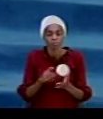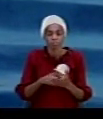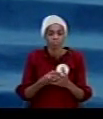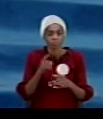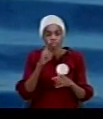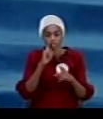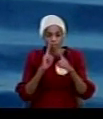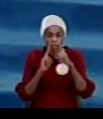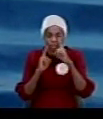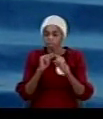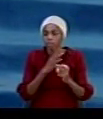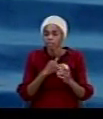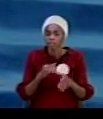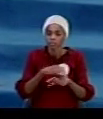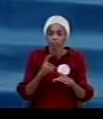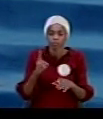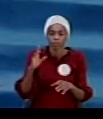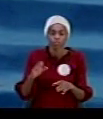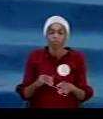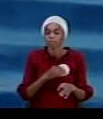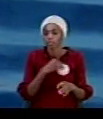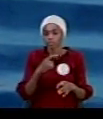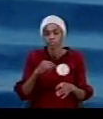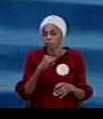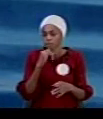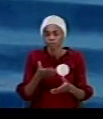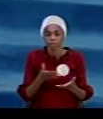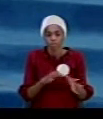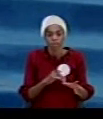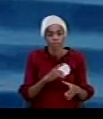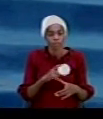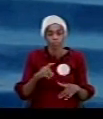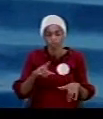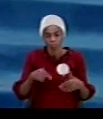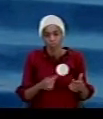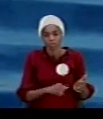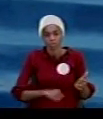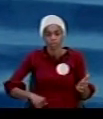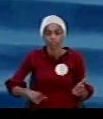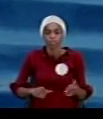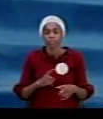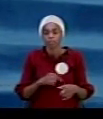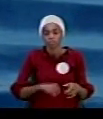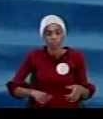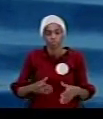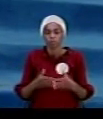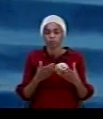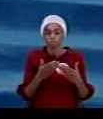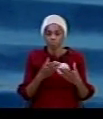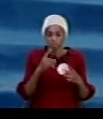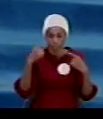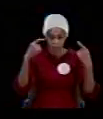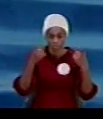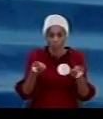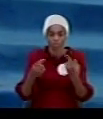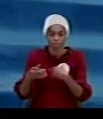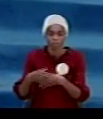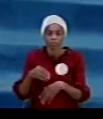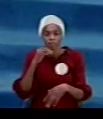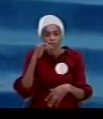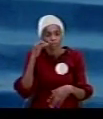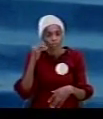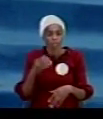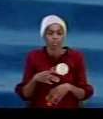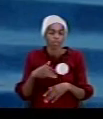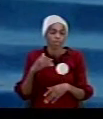signed something. I went for the operation. The operation was successful. I came back home. After that, I visited the hospital.